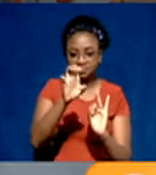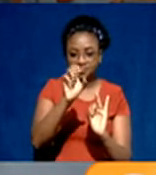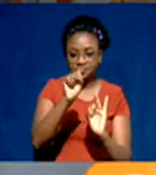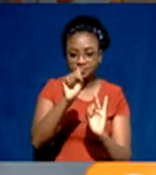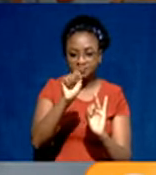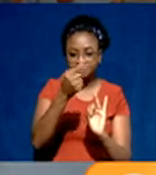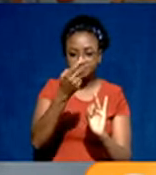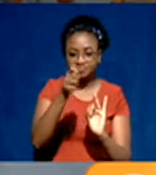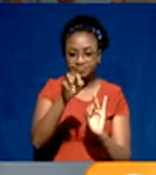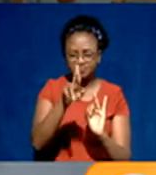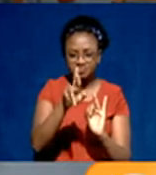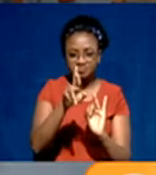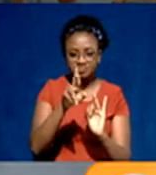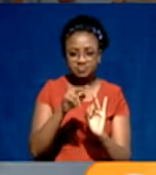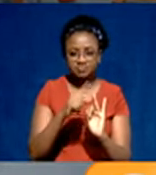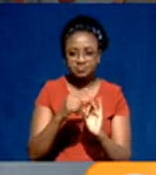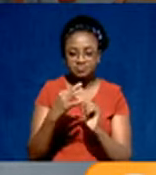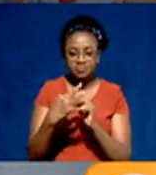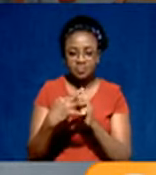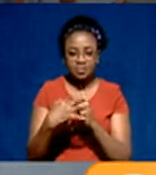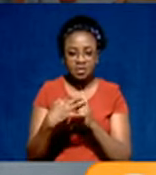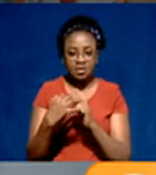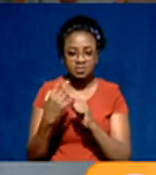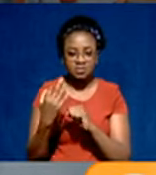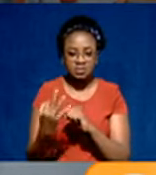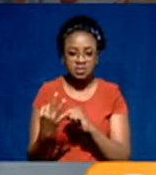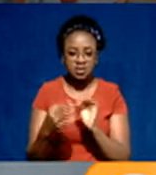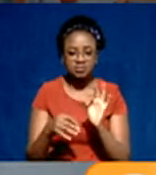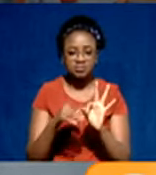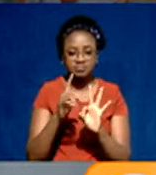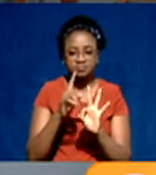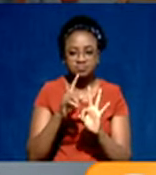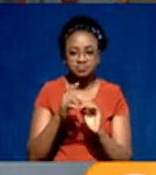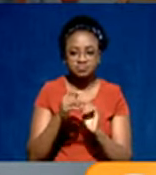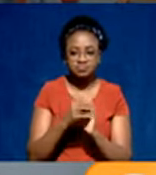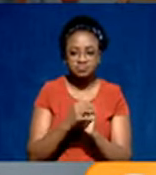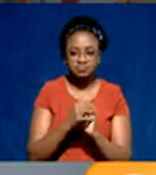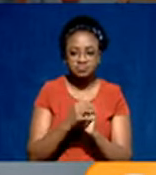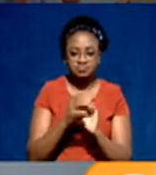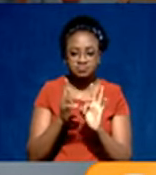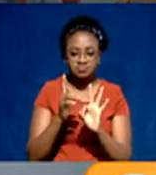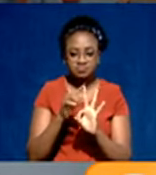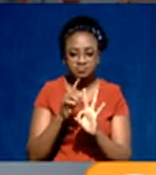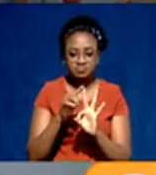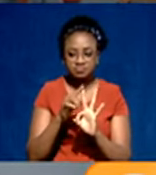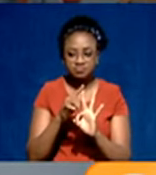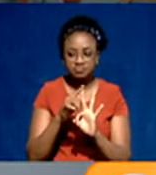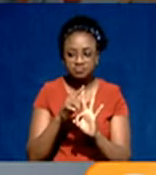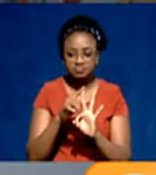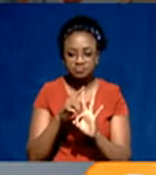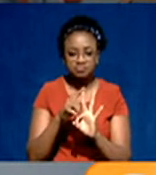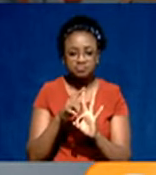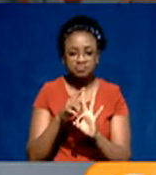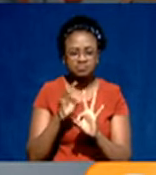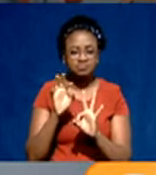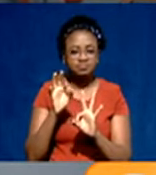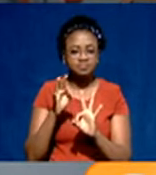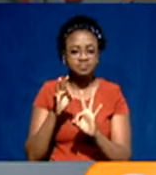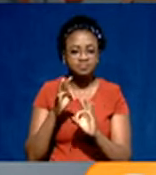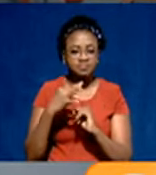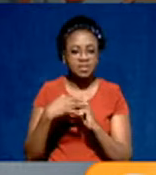really well. And on the far end, Dickens Zamondi scored 83 out of 84. My goodness, who are these